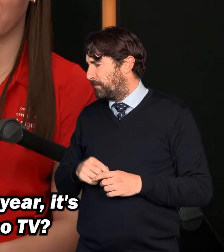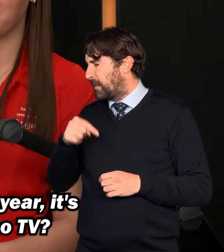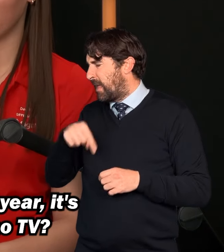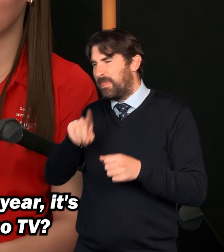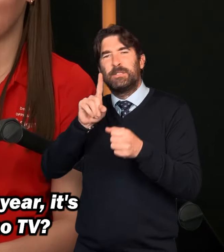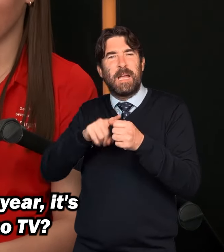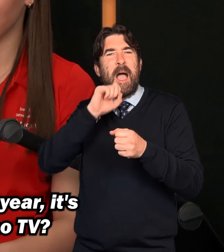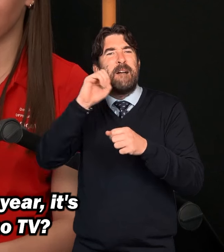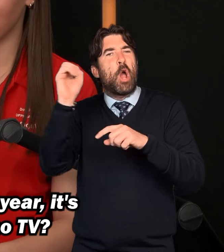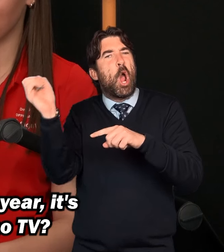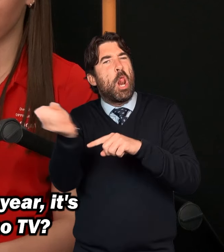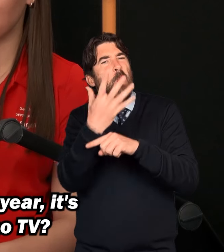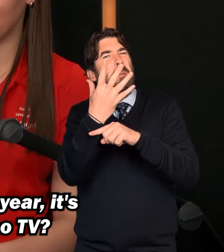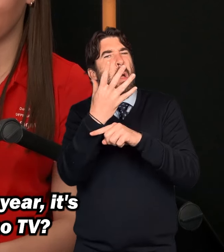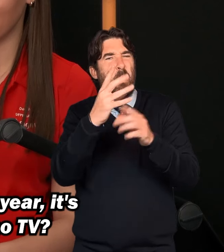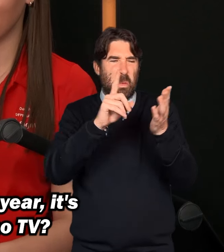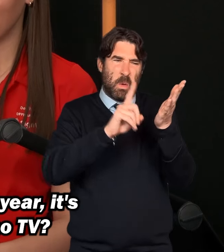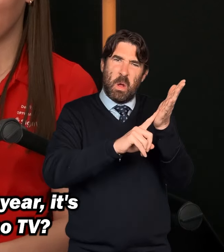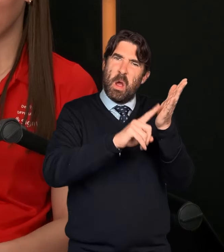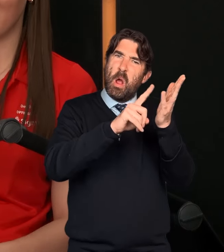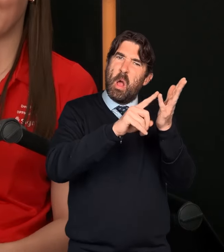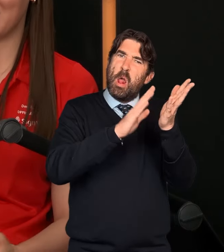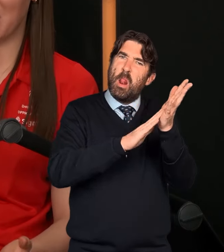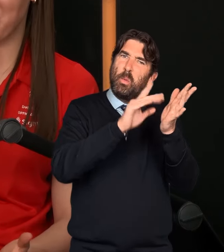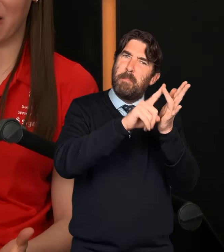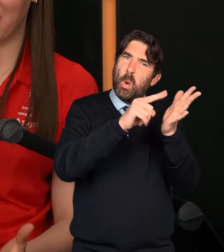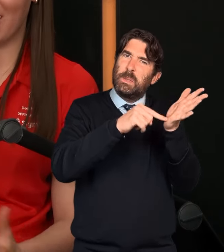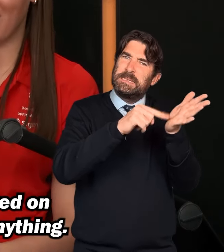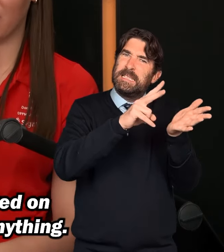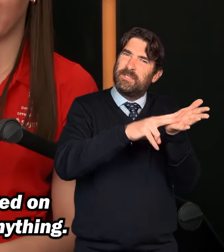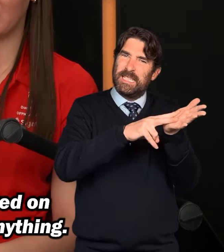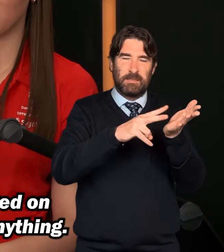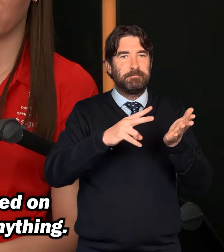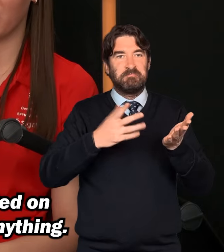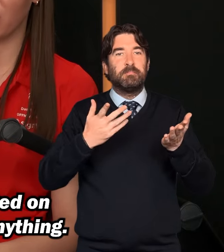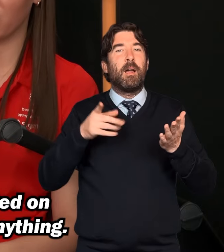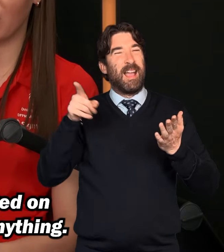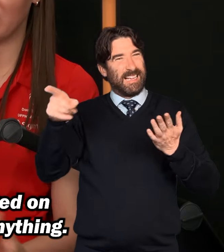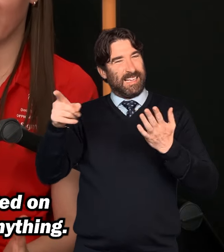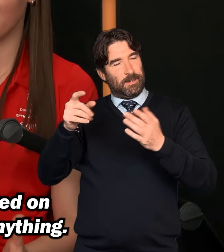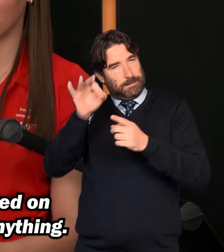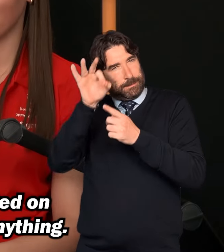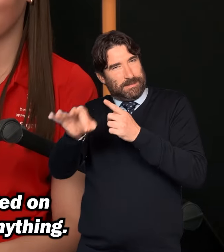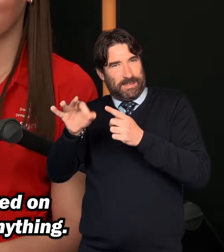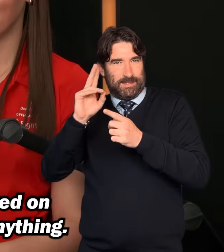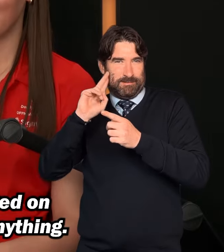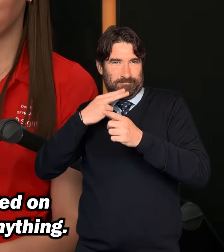being covered by, is it Limo TV? That's about it. I mean, it's not being covered on any